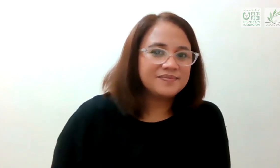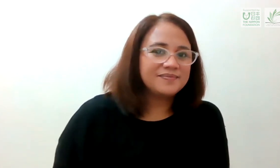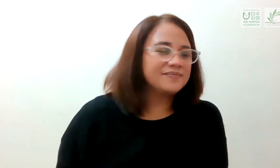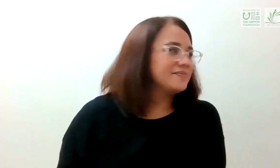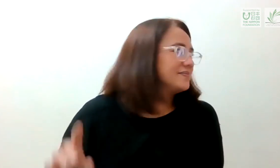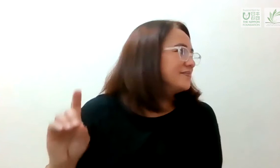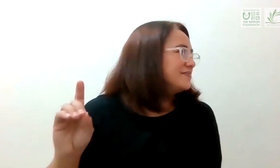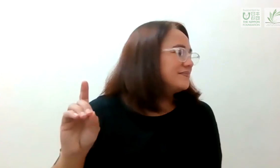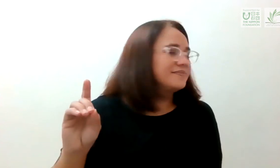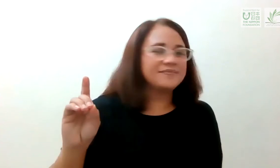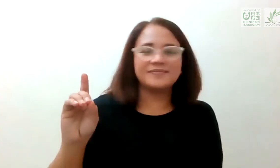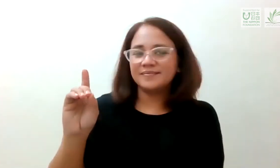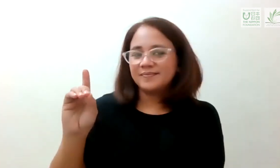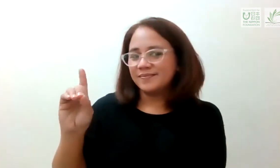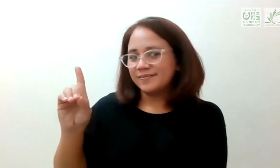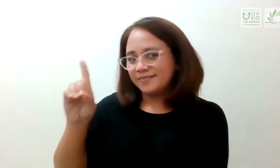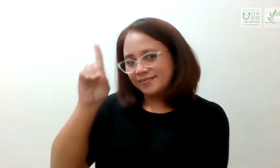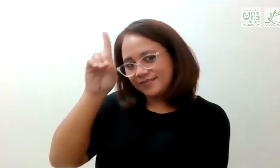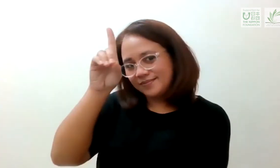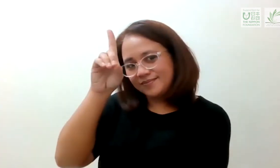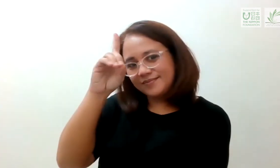For 16, it's D.